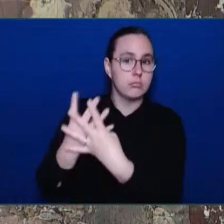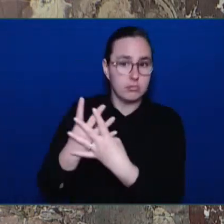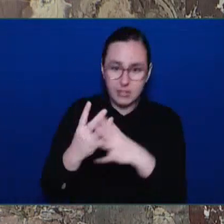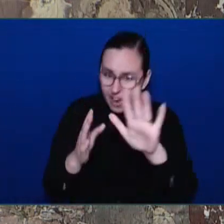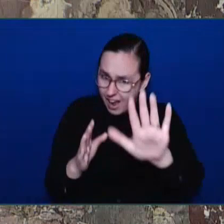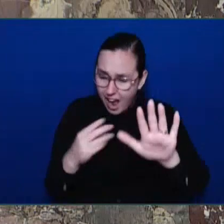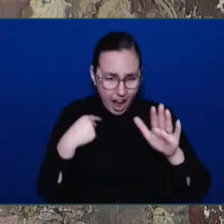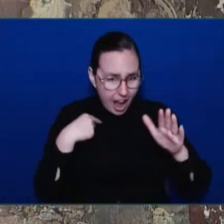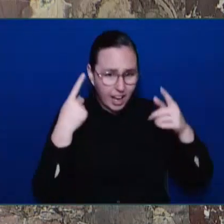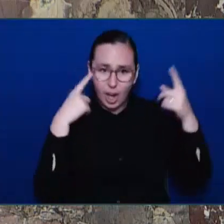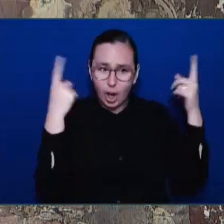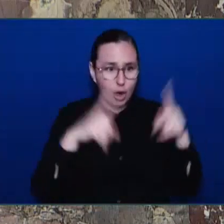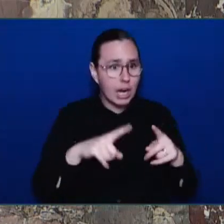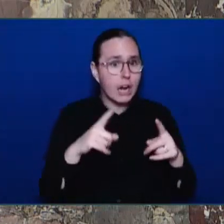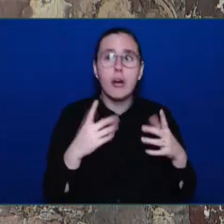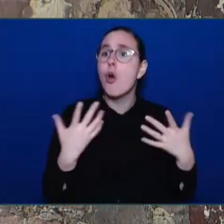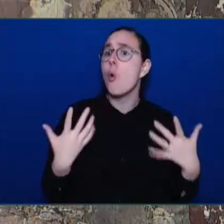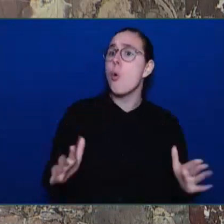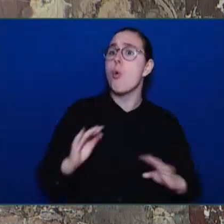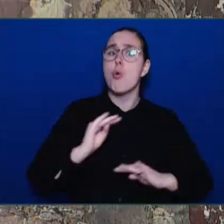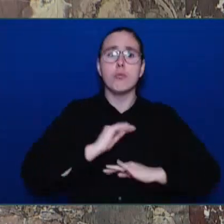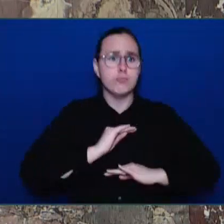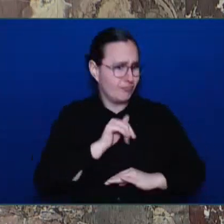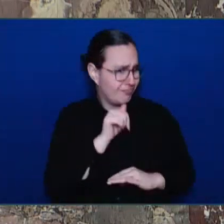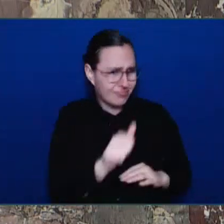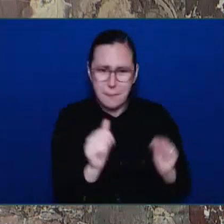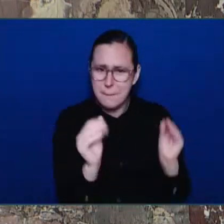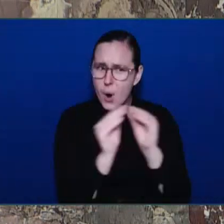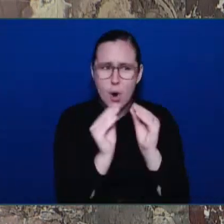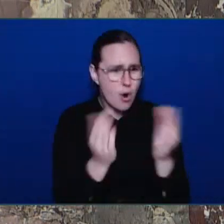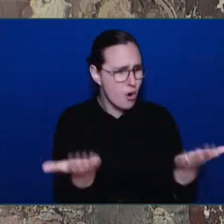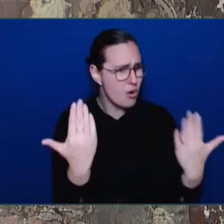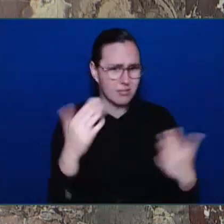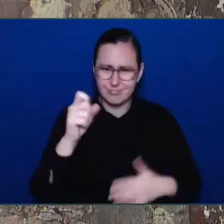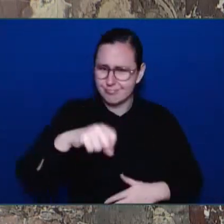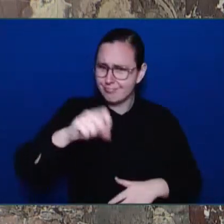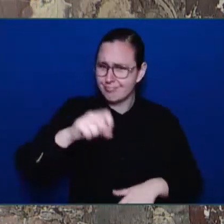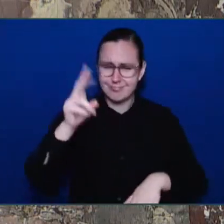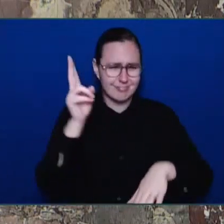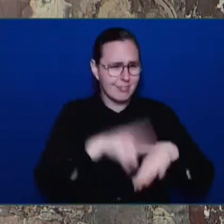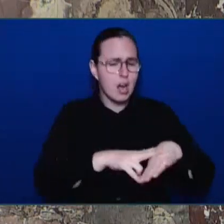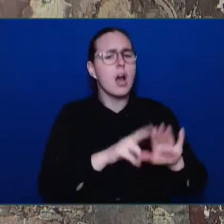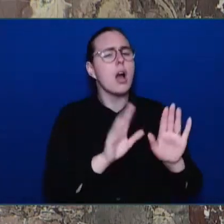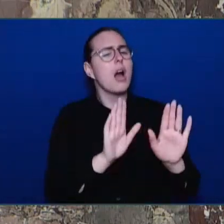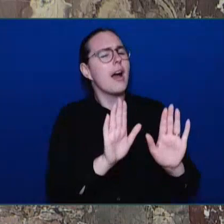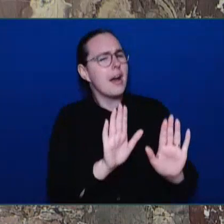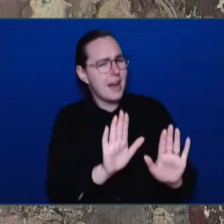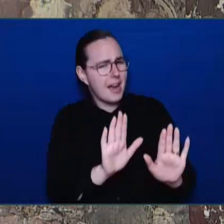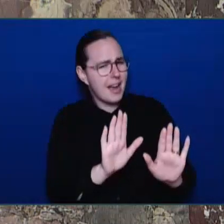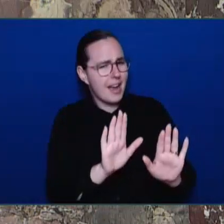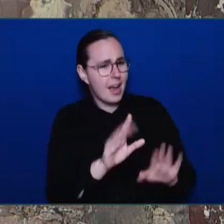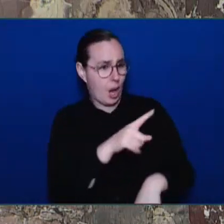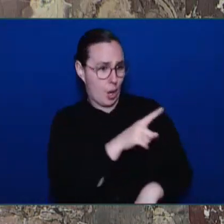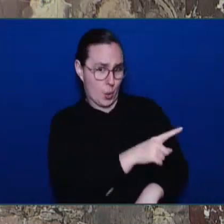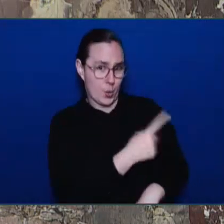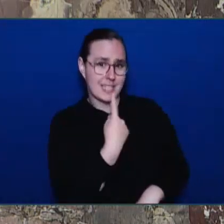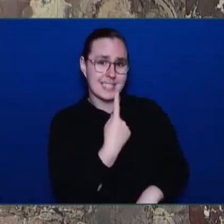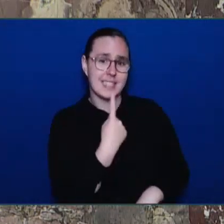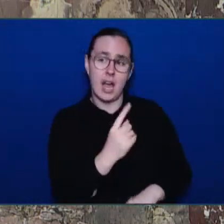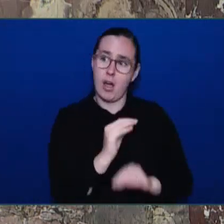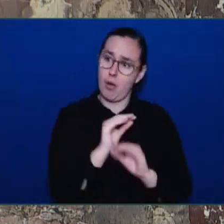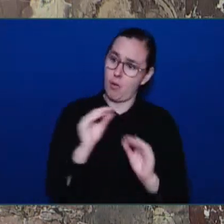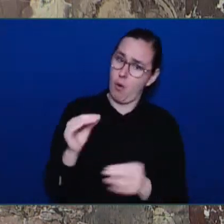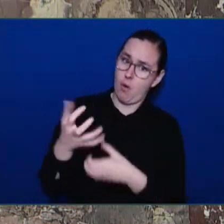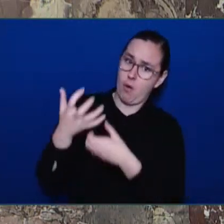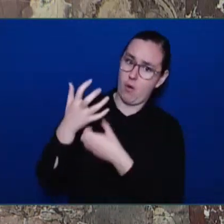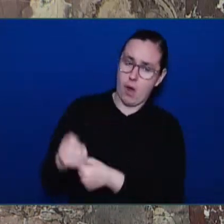don't accept that I don't have the support across the board from mayors, police, community leaders, Indigenous leaders. In